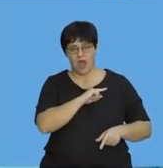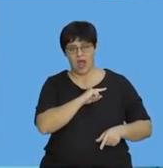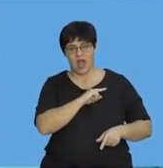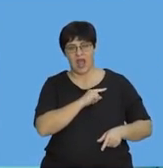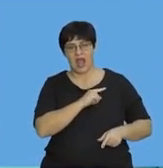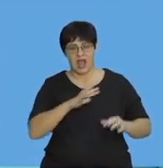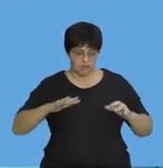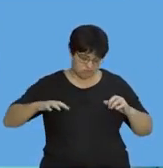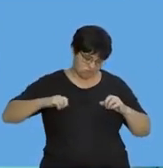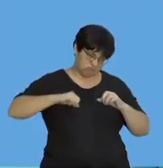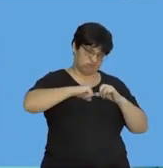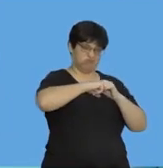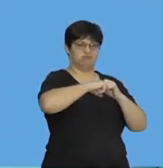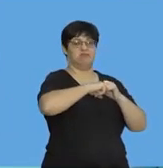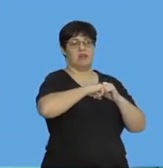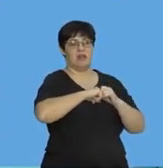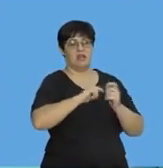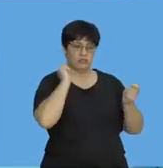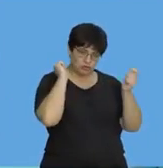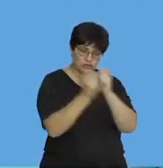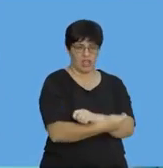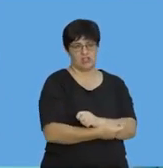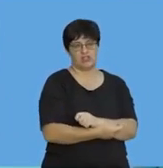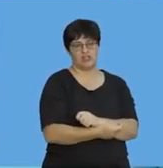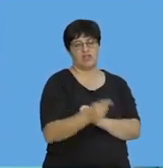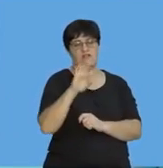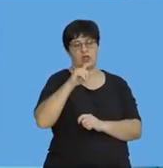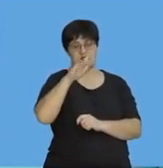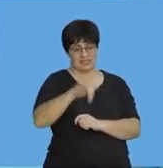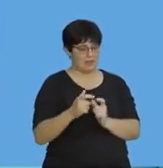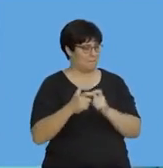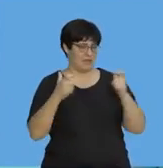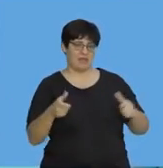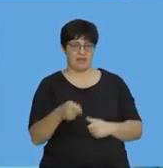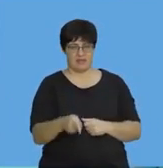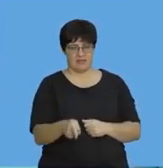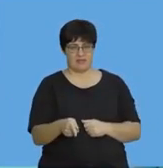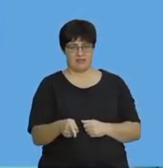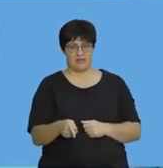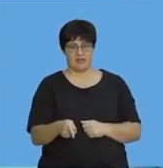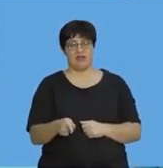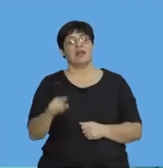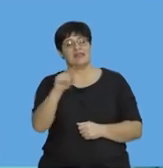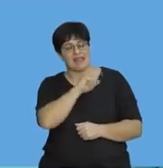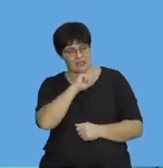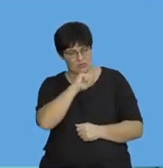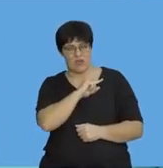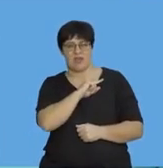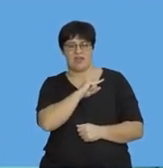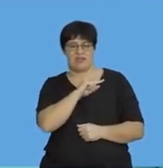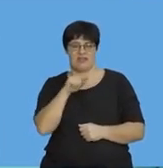because there's a bigger acceleration. There's a bigger change in their velocity, and